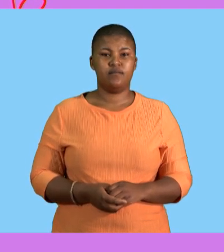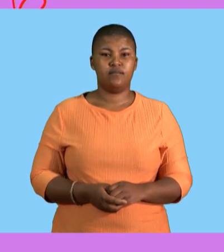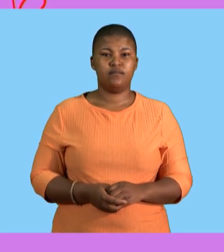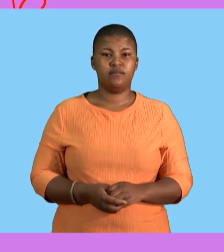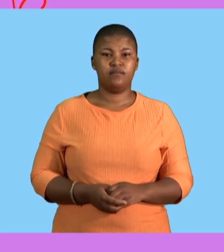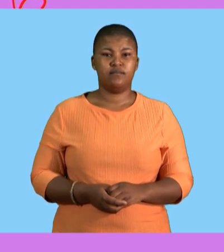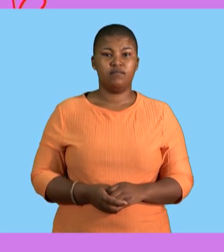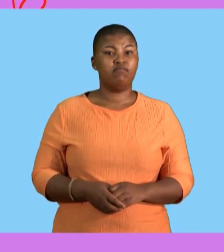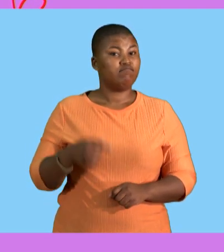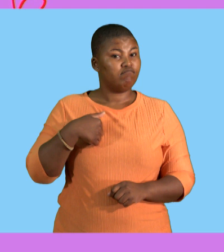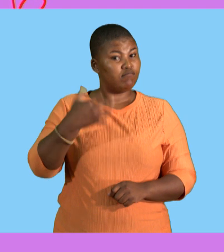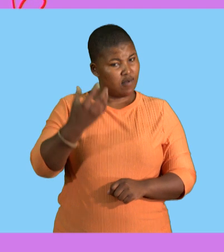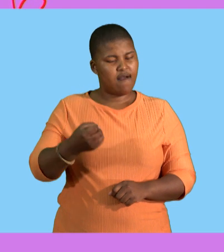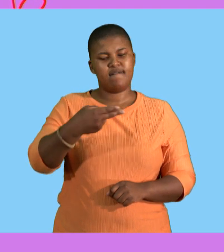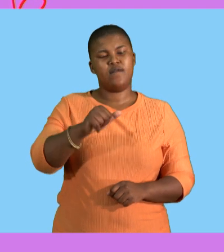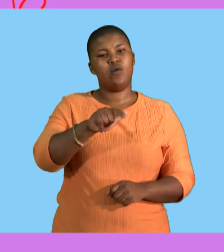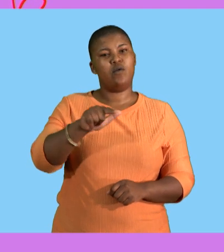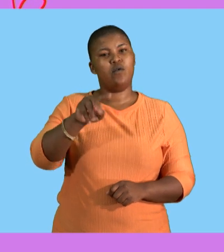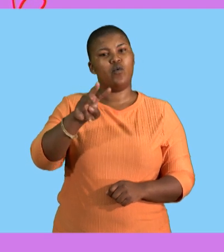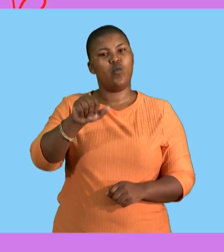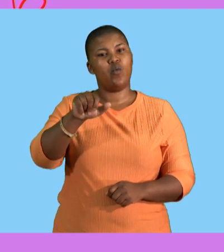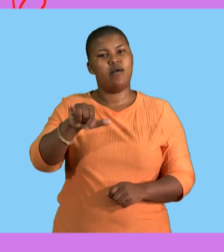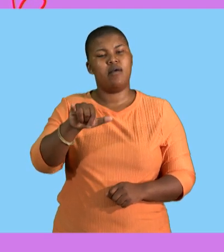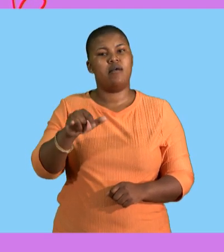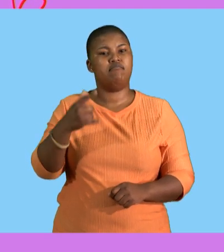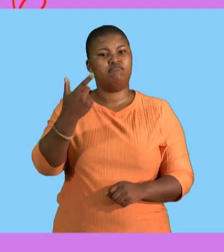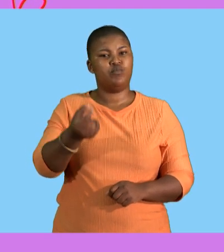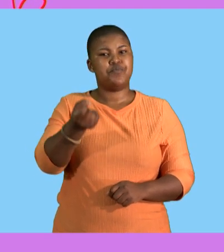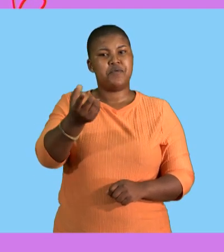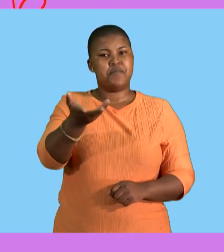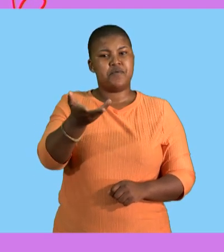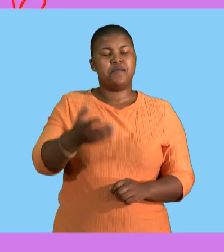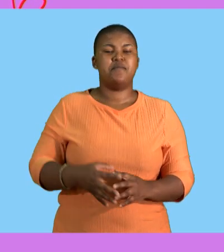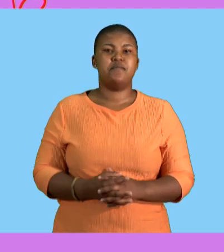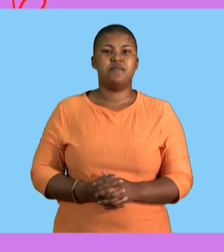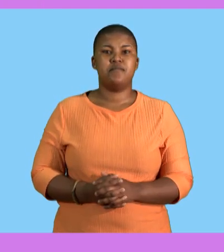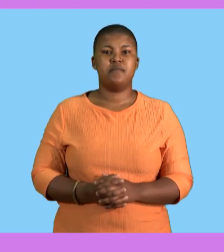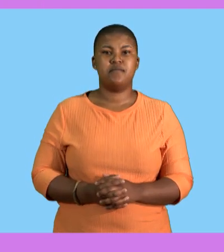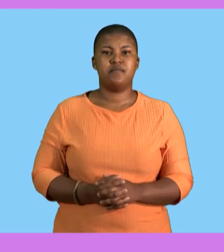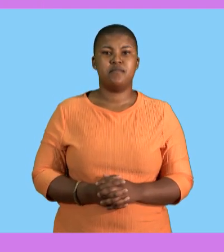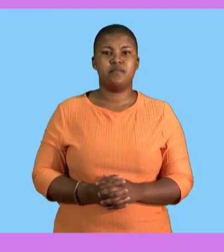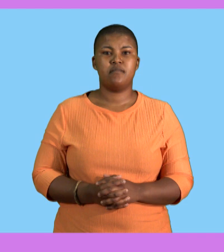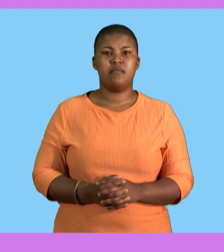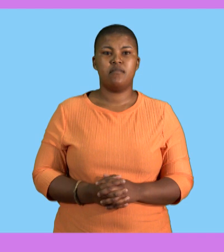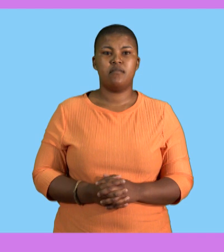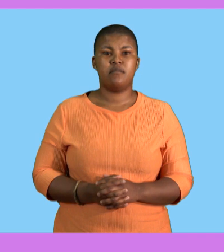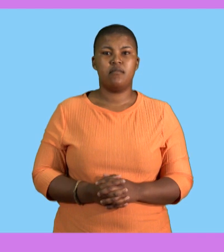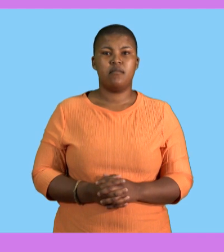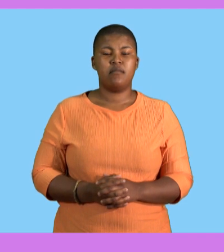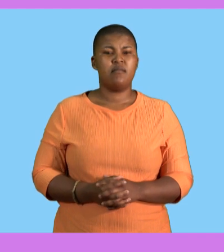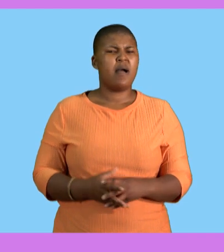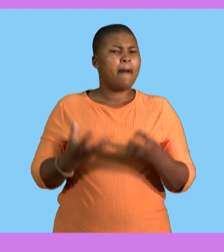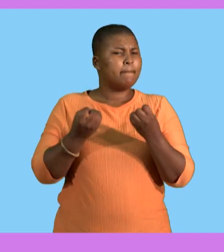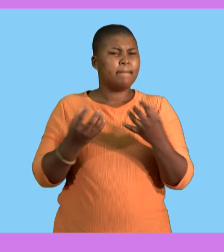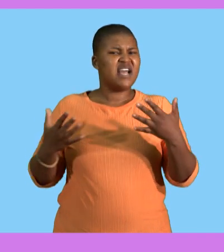So we have got a hallway going through the stables. How many